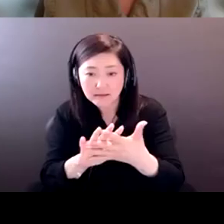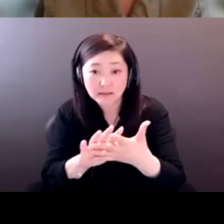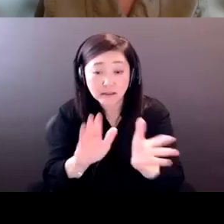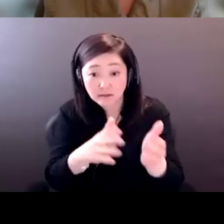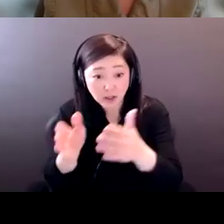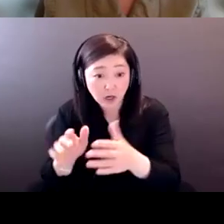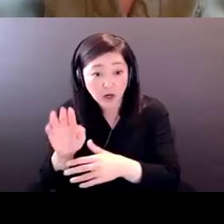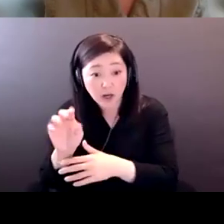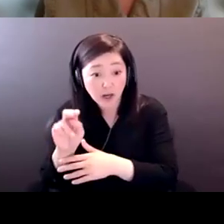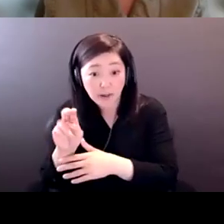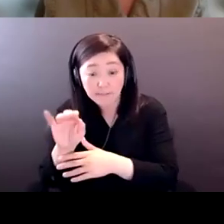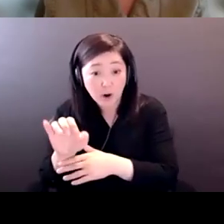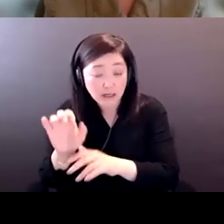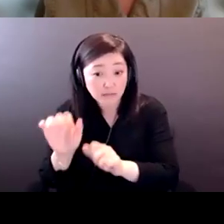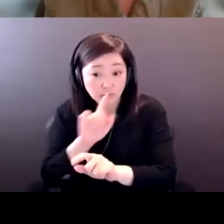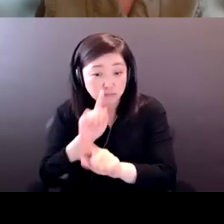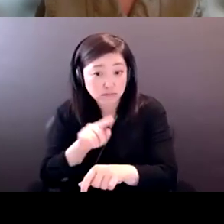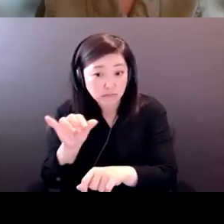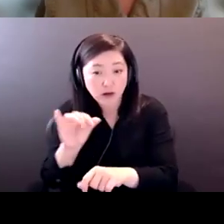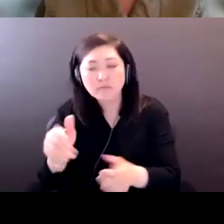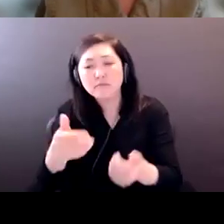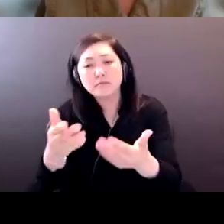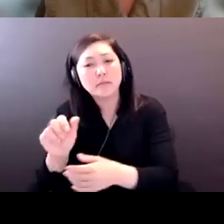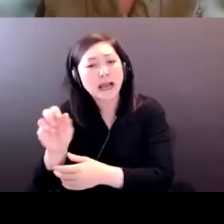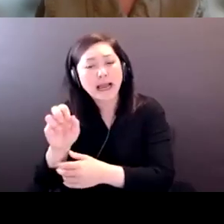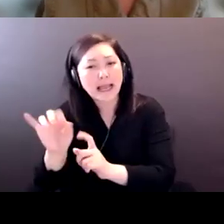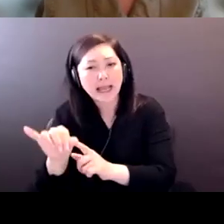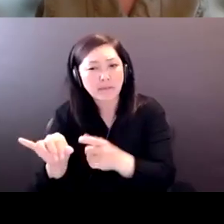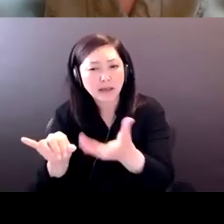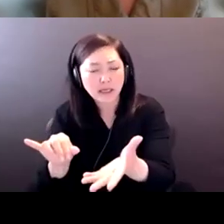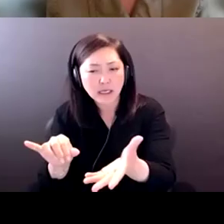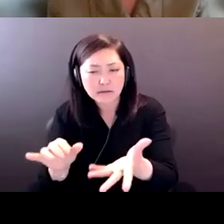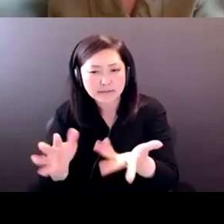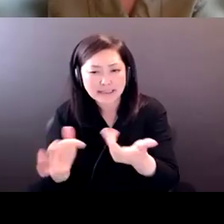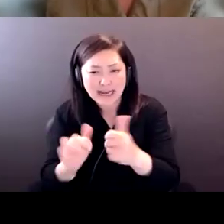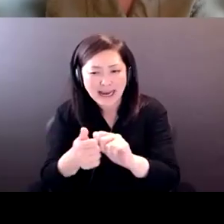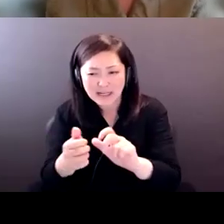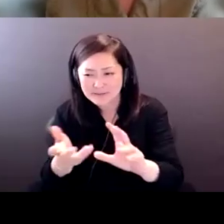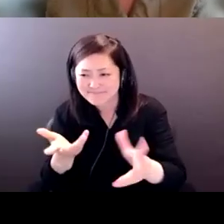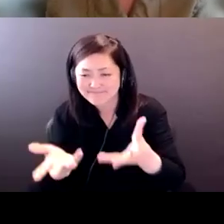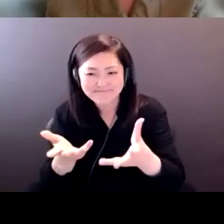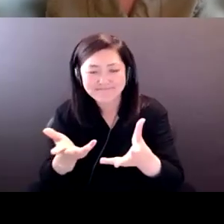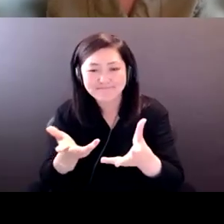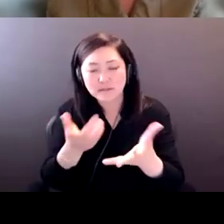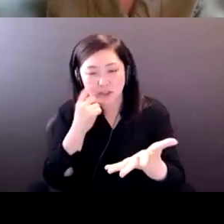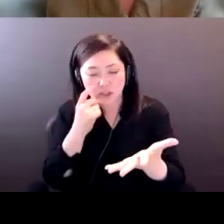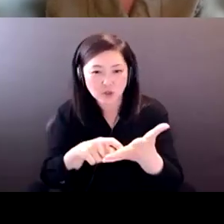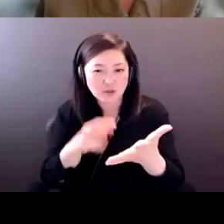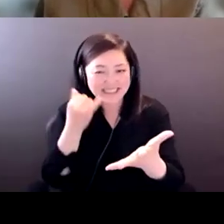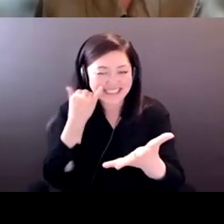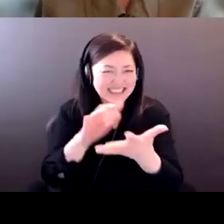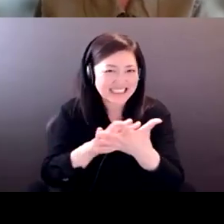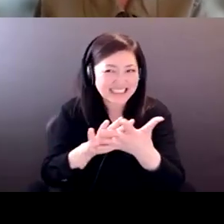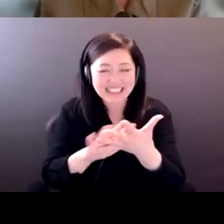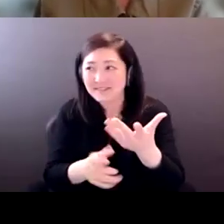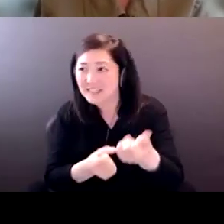on to Bonnie after that. So Amy, where do you see those lines that start blurring between supportive